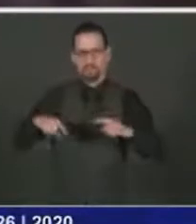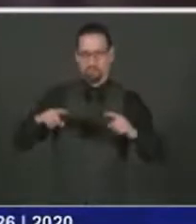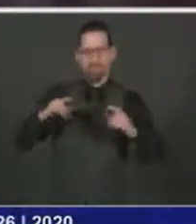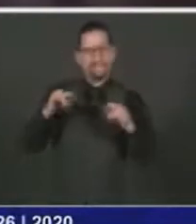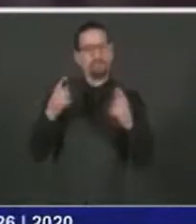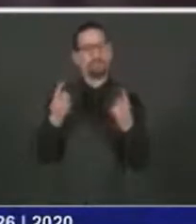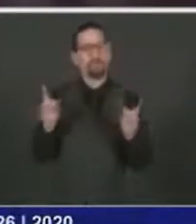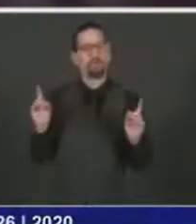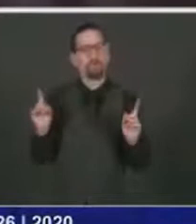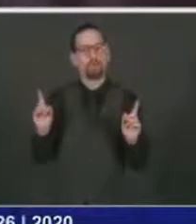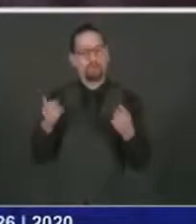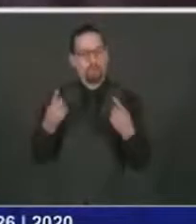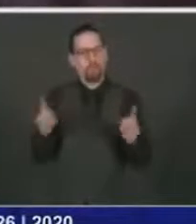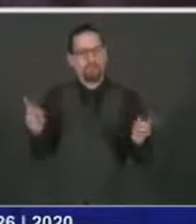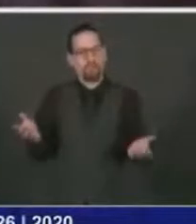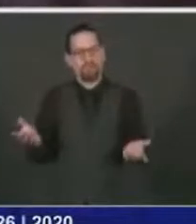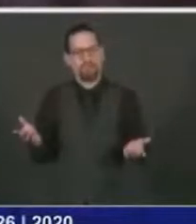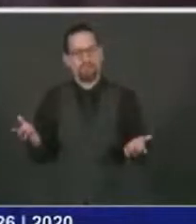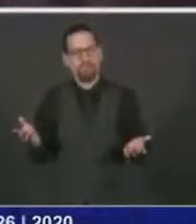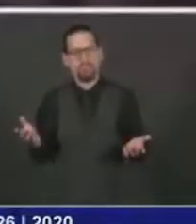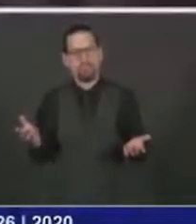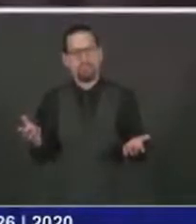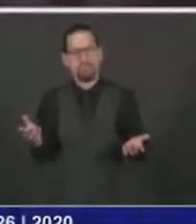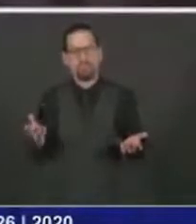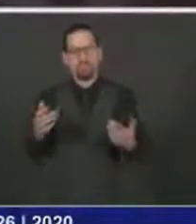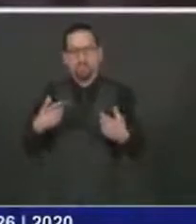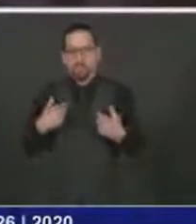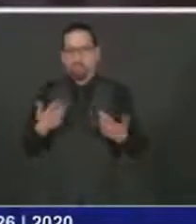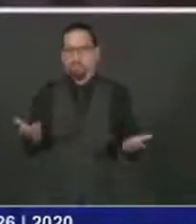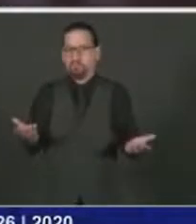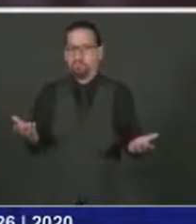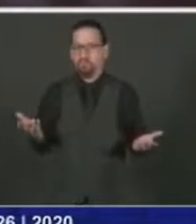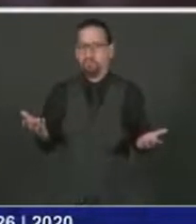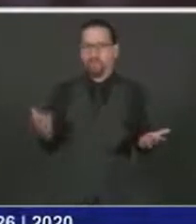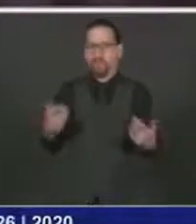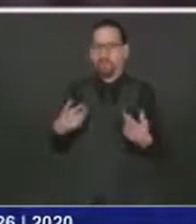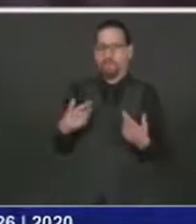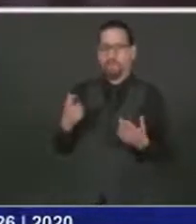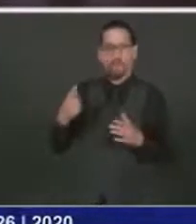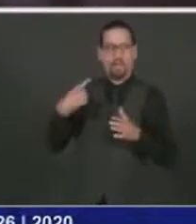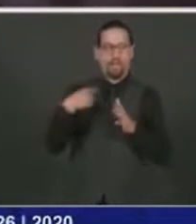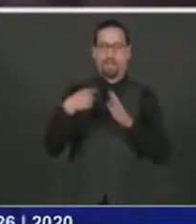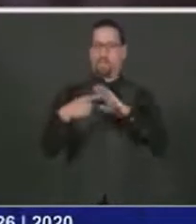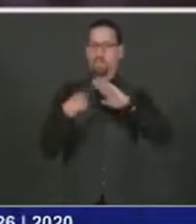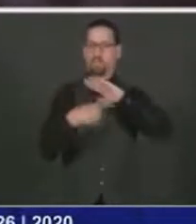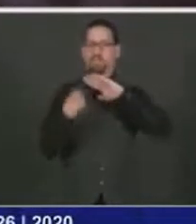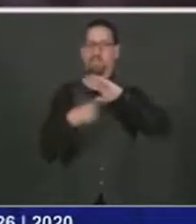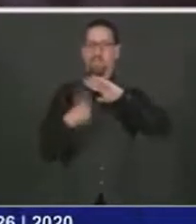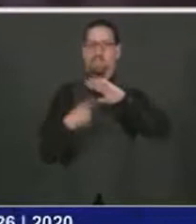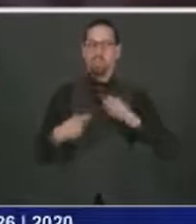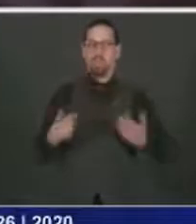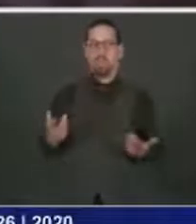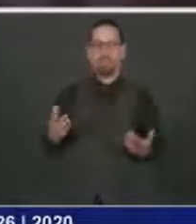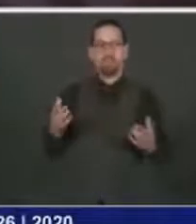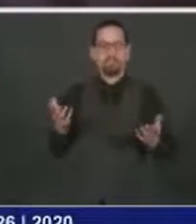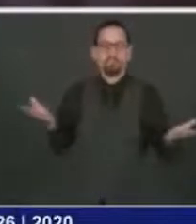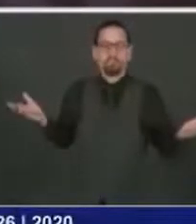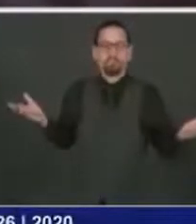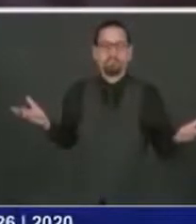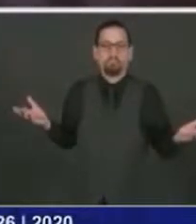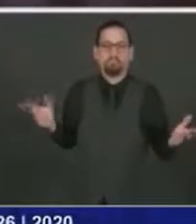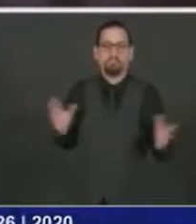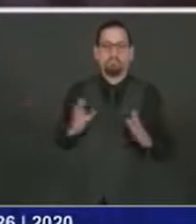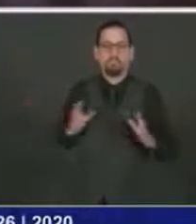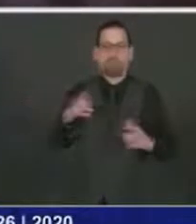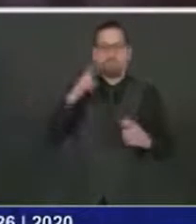I don't have a very open ear to folks who say they just don't